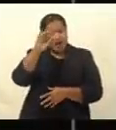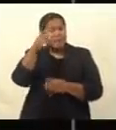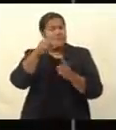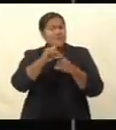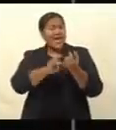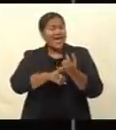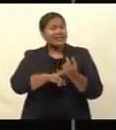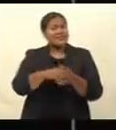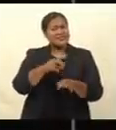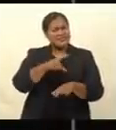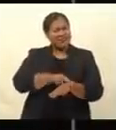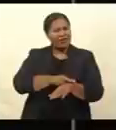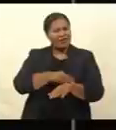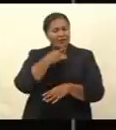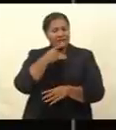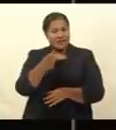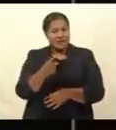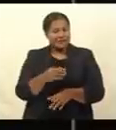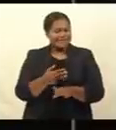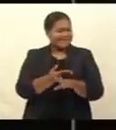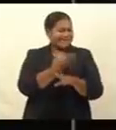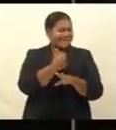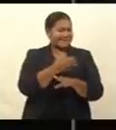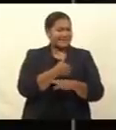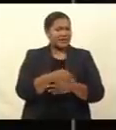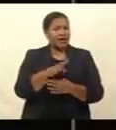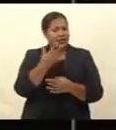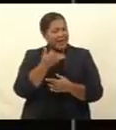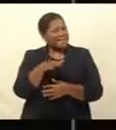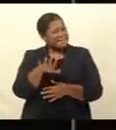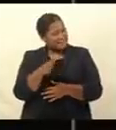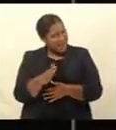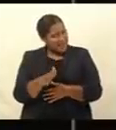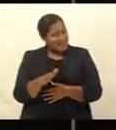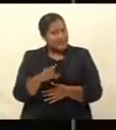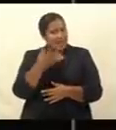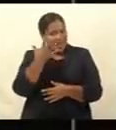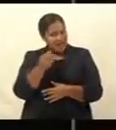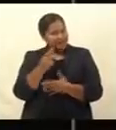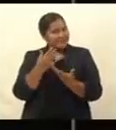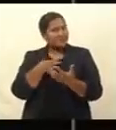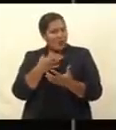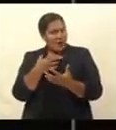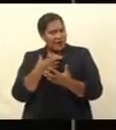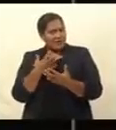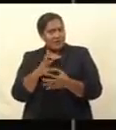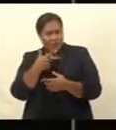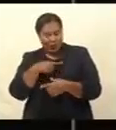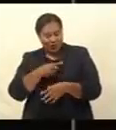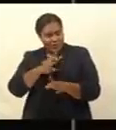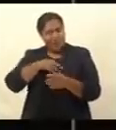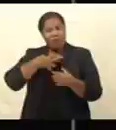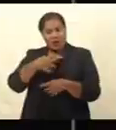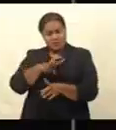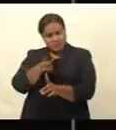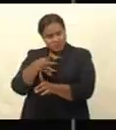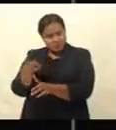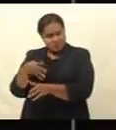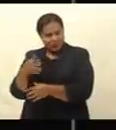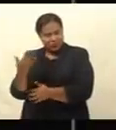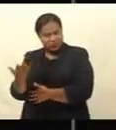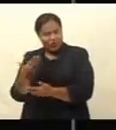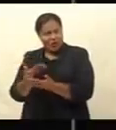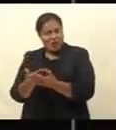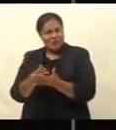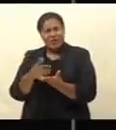James Fong, has hinted a while ago that they might take the necessary step as their investigation into the 2